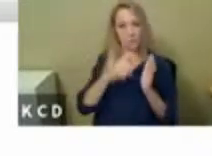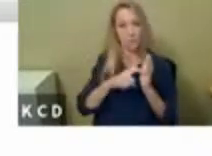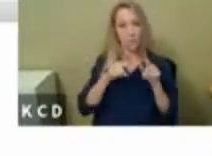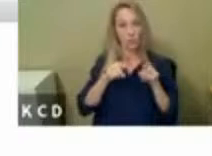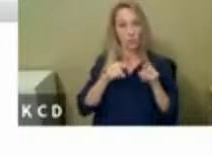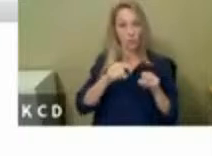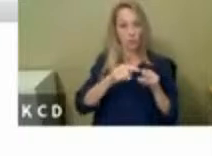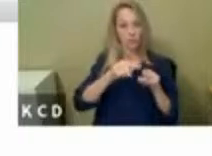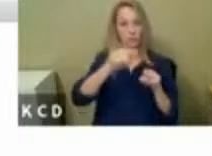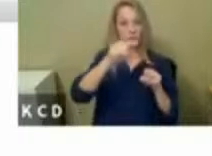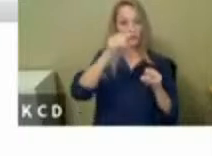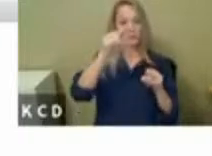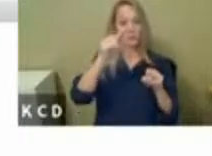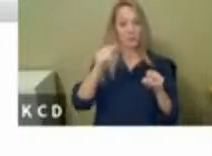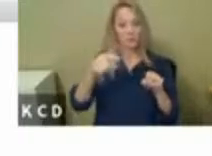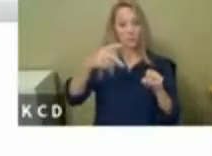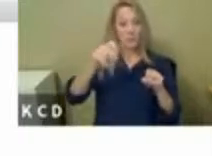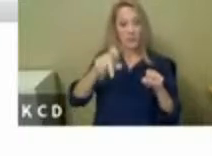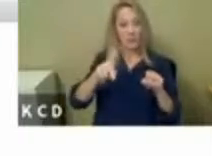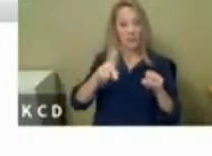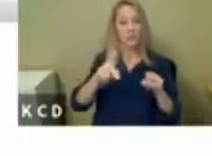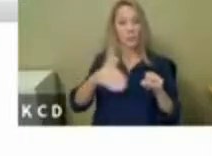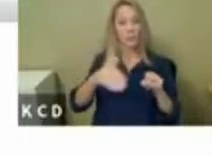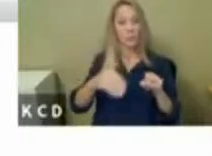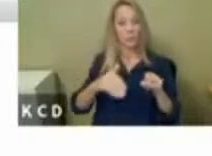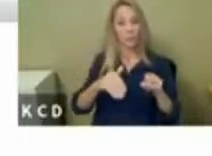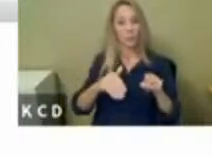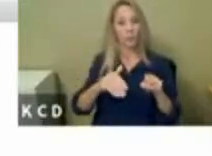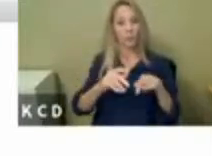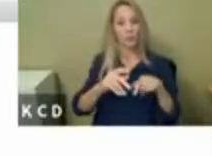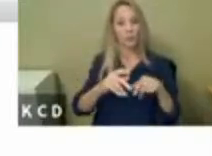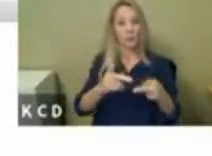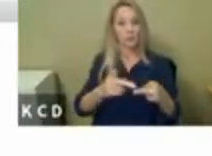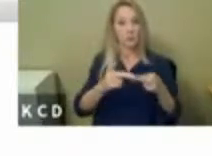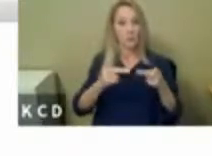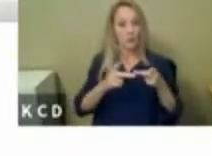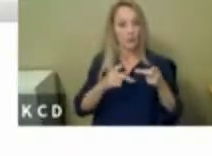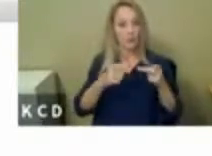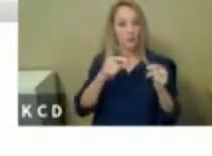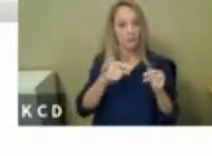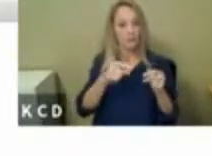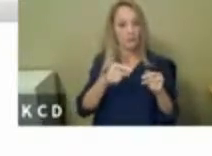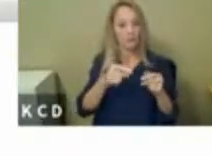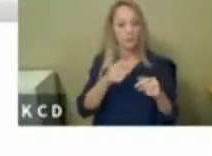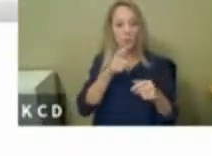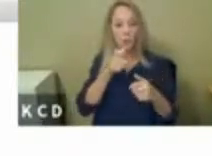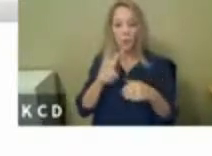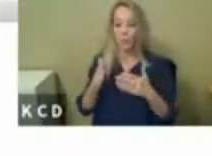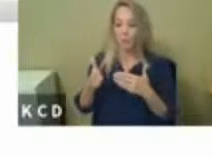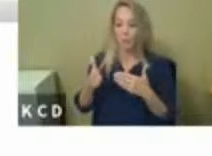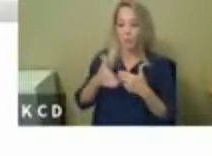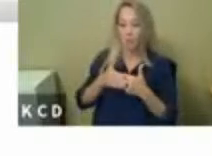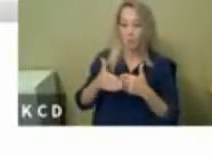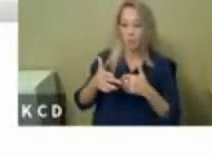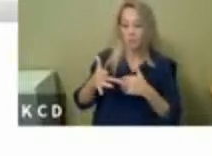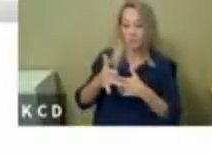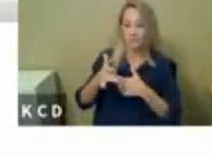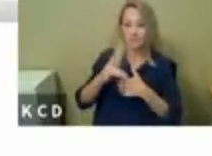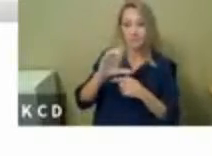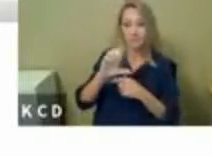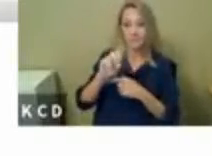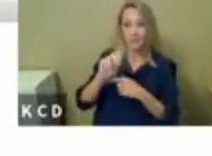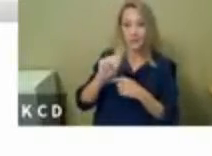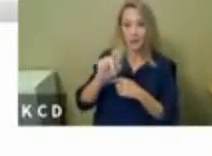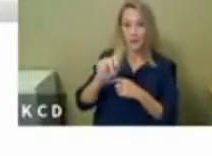the system for the 2 types of spaces, quarantining for students who are close contacts and isolation for those